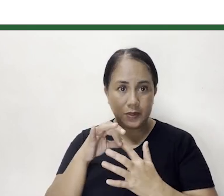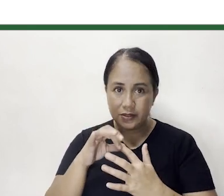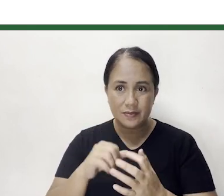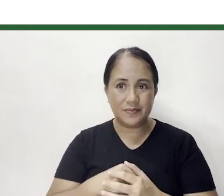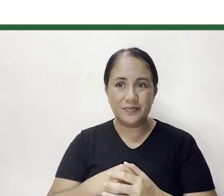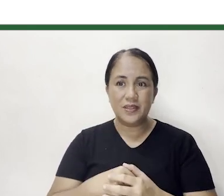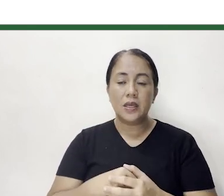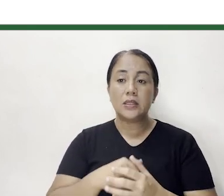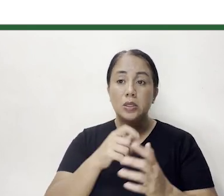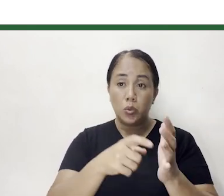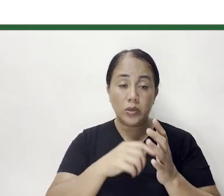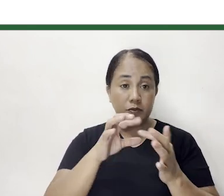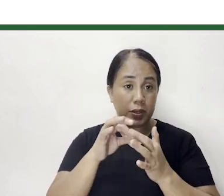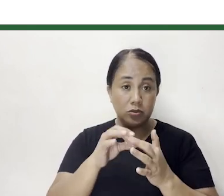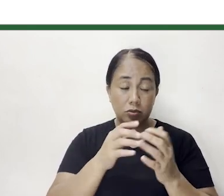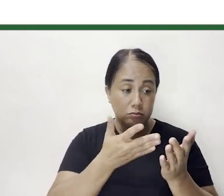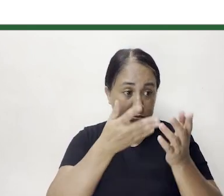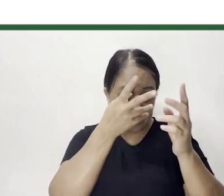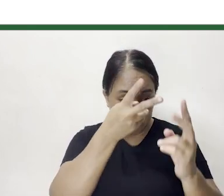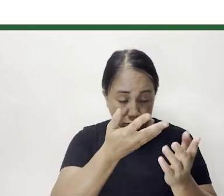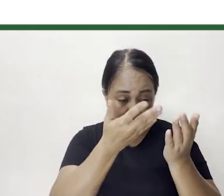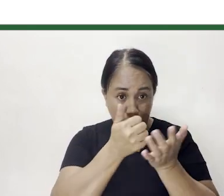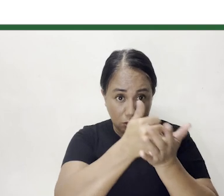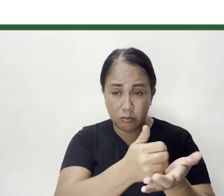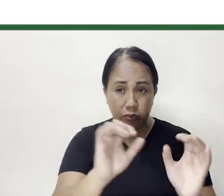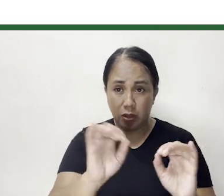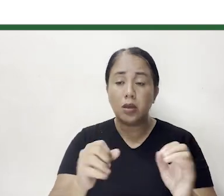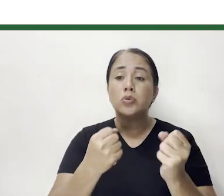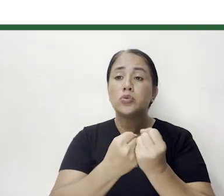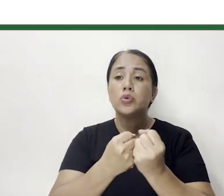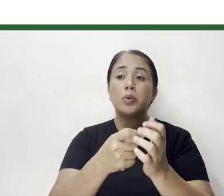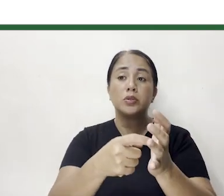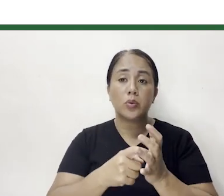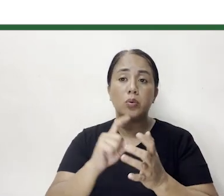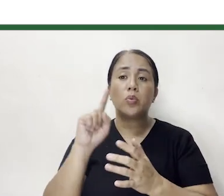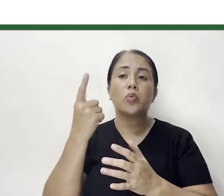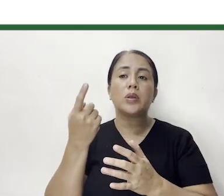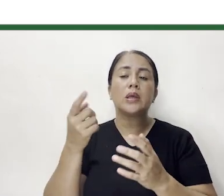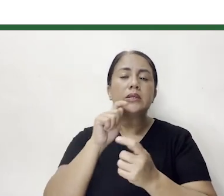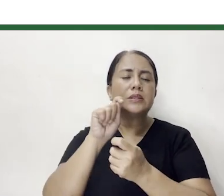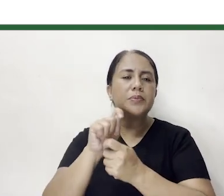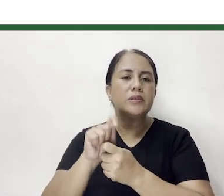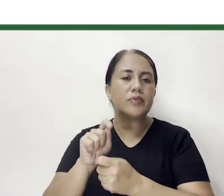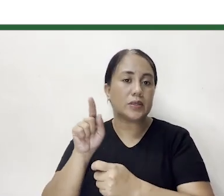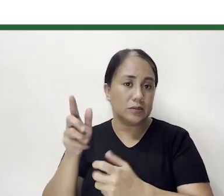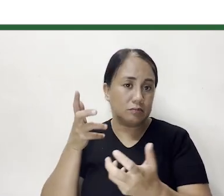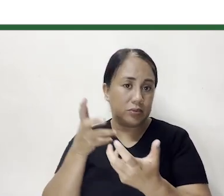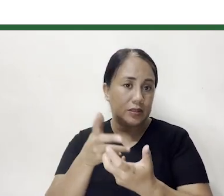are neither special nor require special treatment. The support they require just happens to